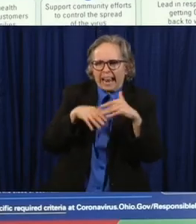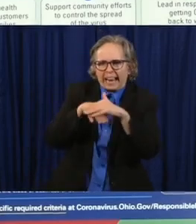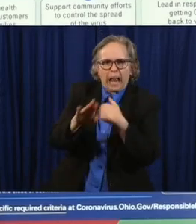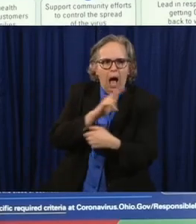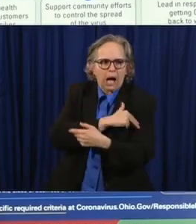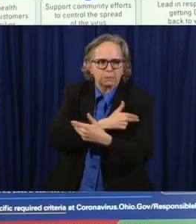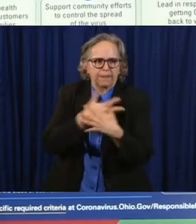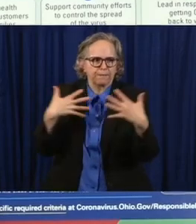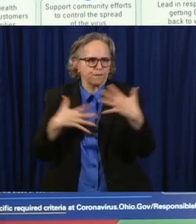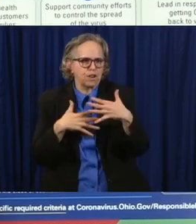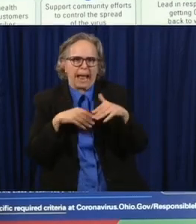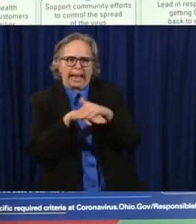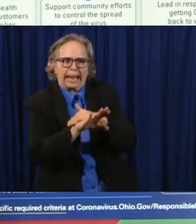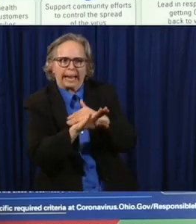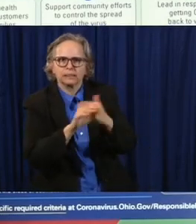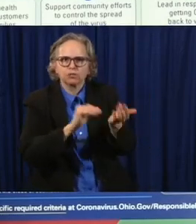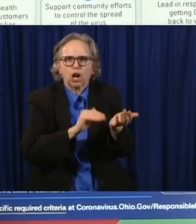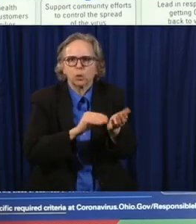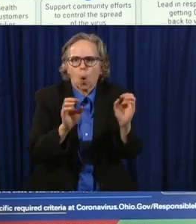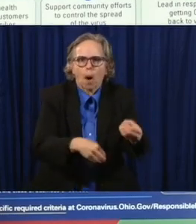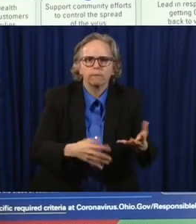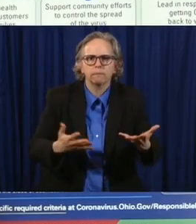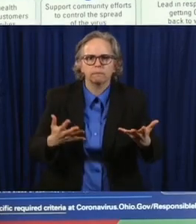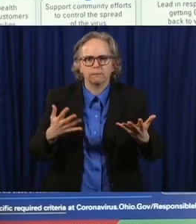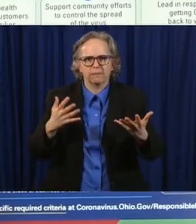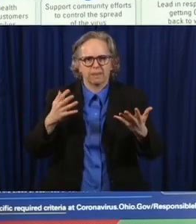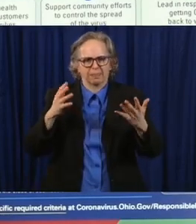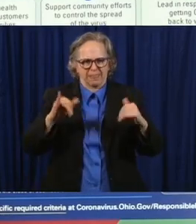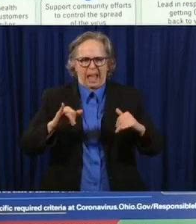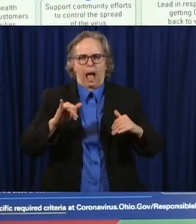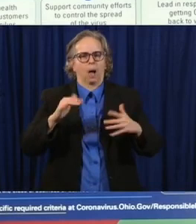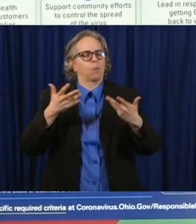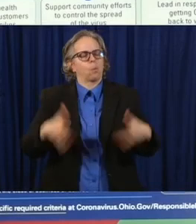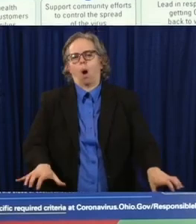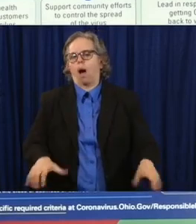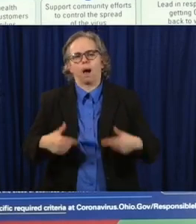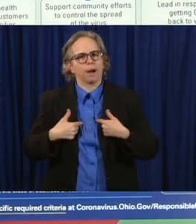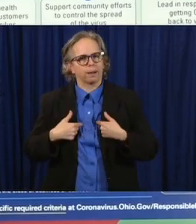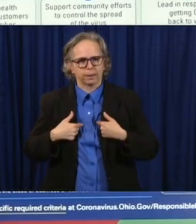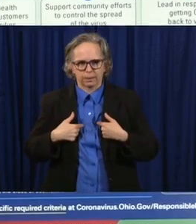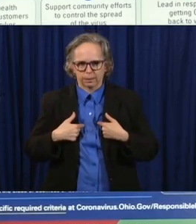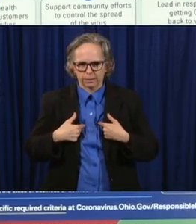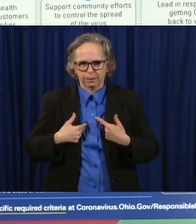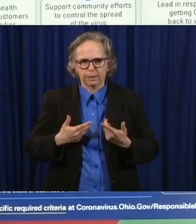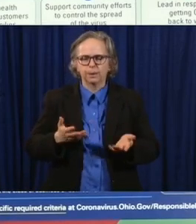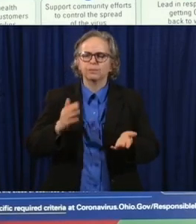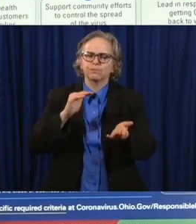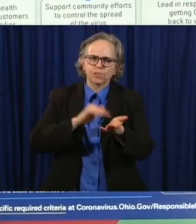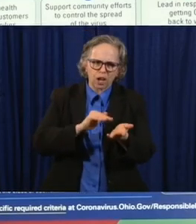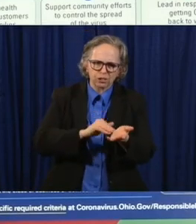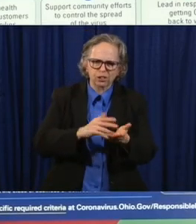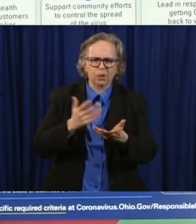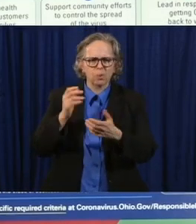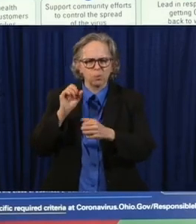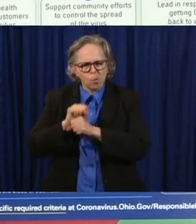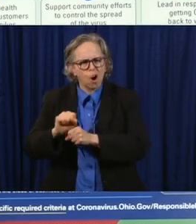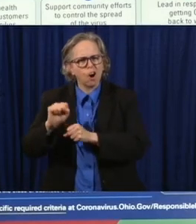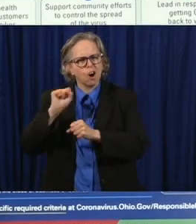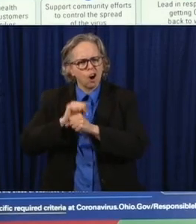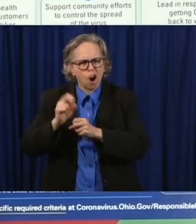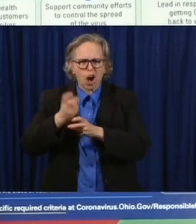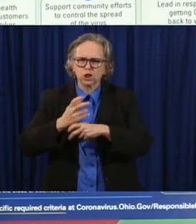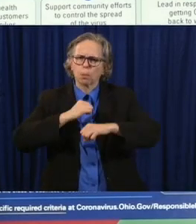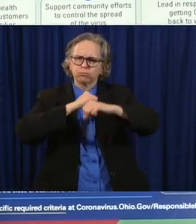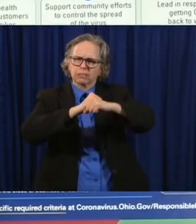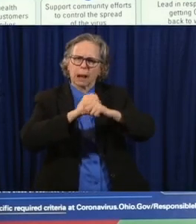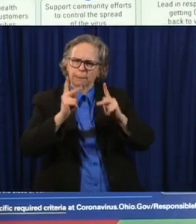are working very hard. The doctors are working very hard to protect that person when they come in. And so I think, while